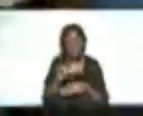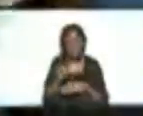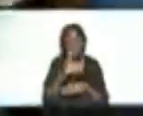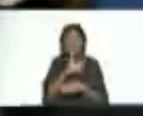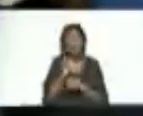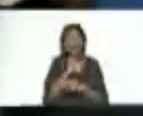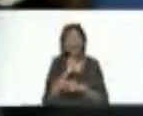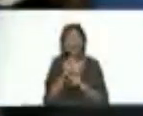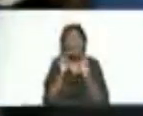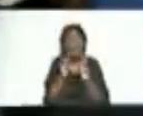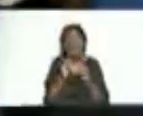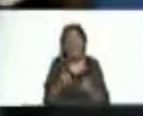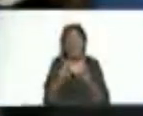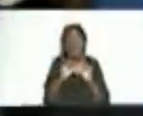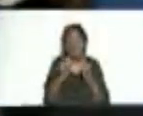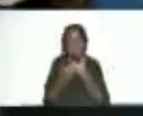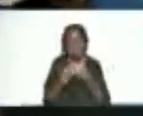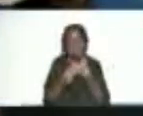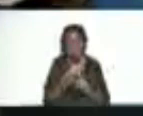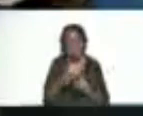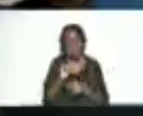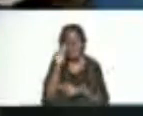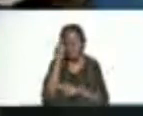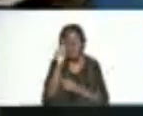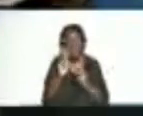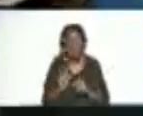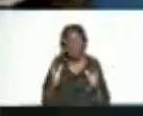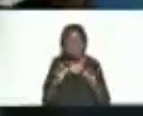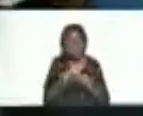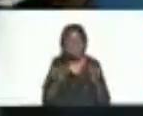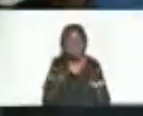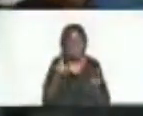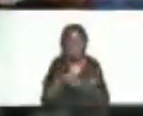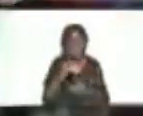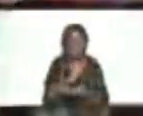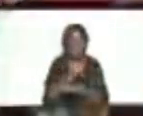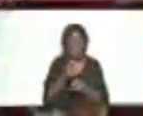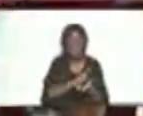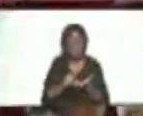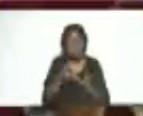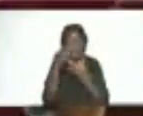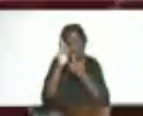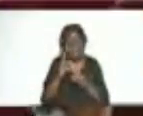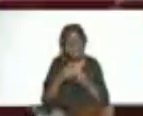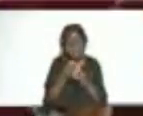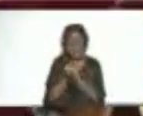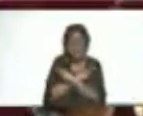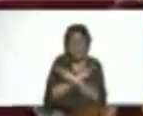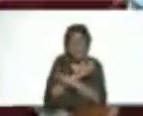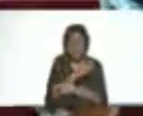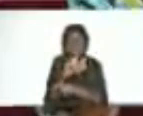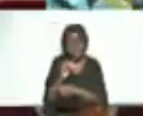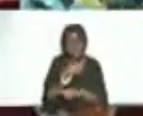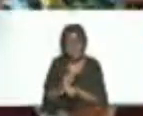tuned. Many family, friends, and government officials gathering here this evening to pay their respects to a dear colleague, a